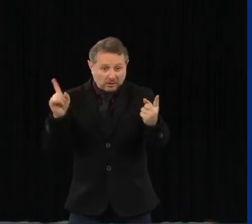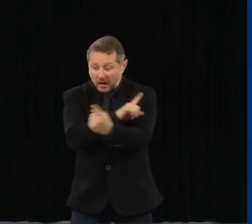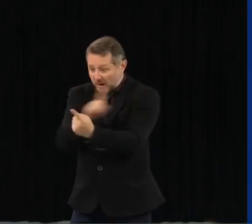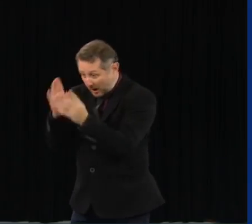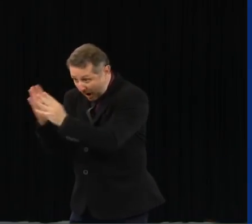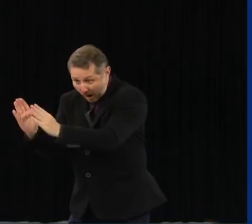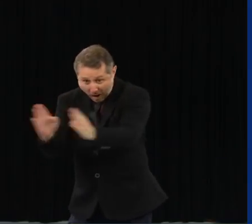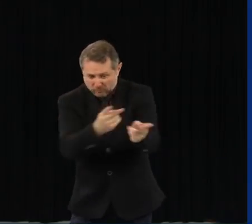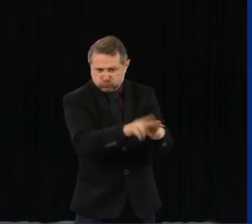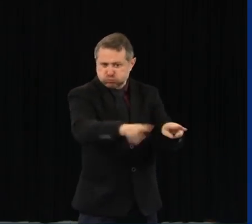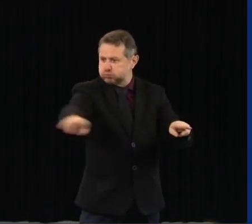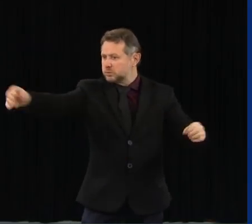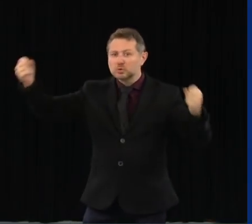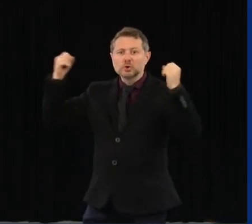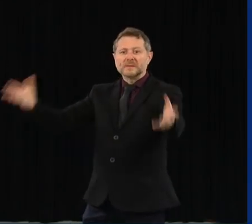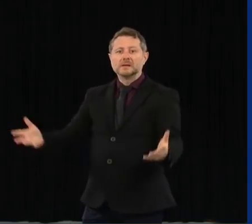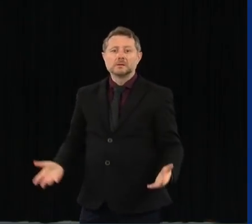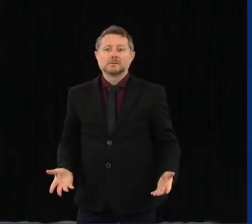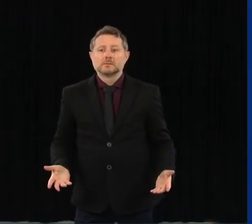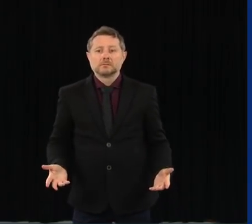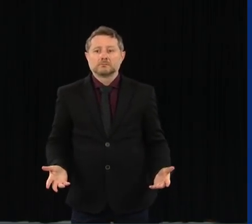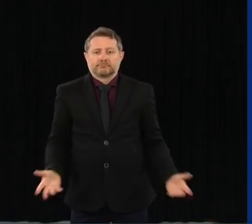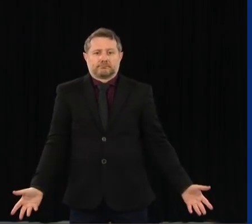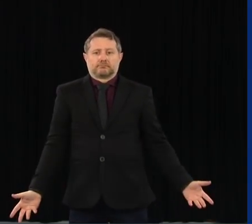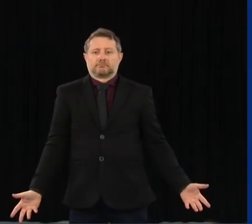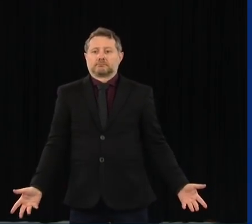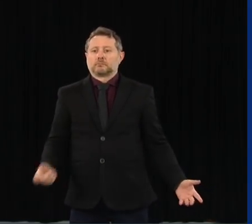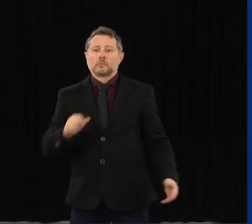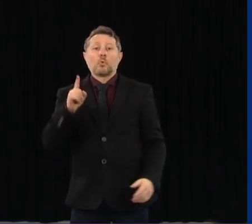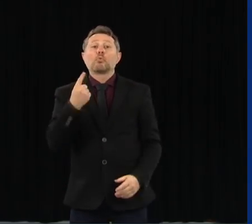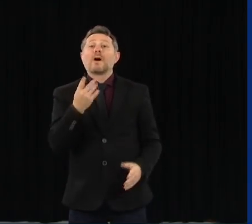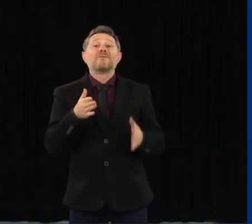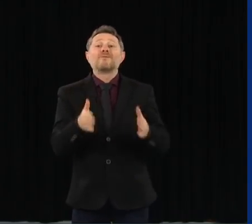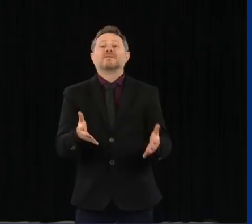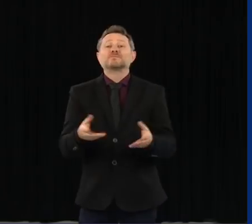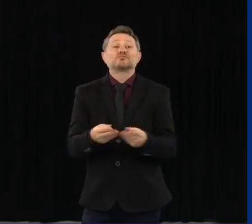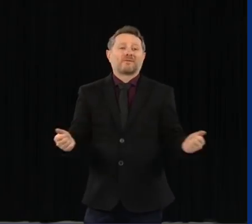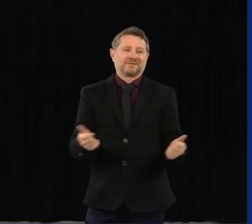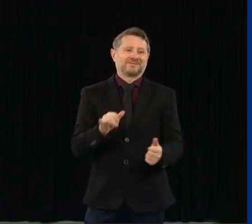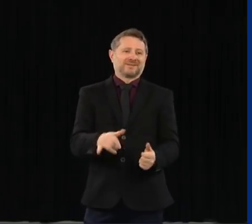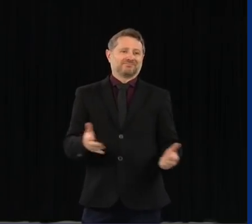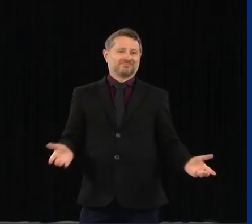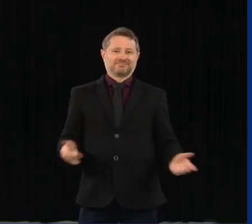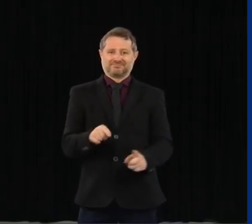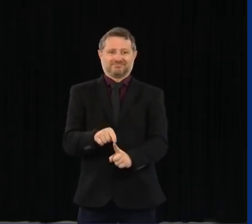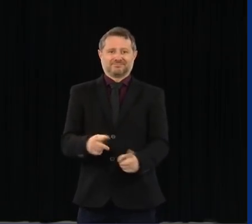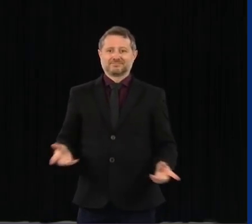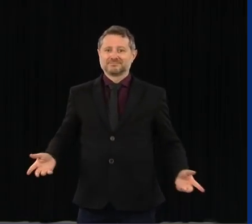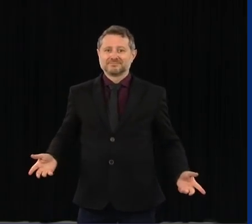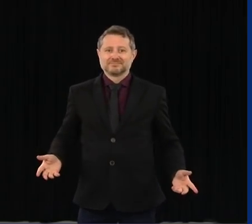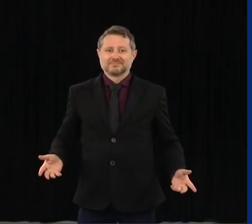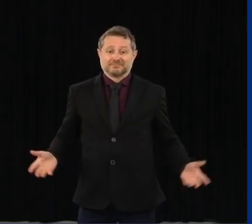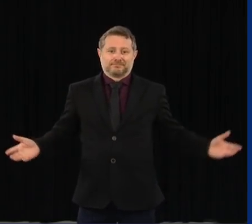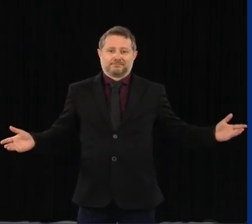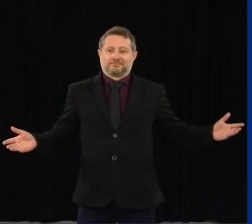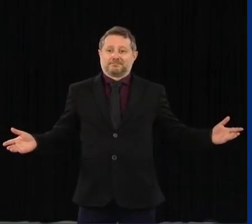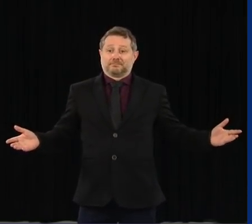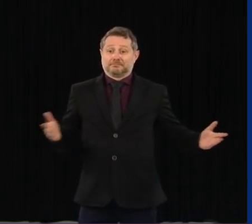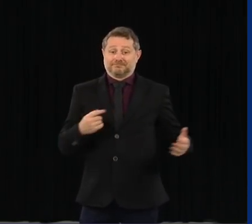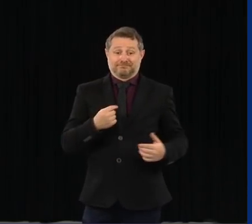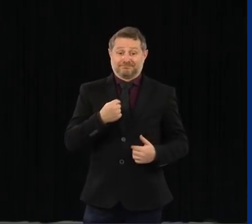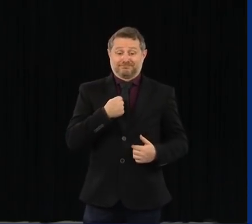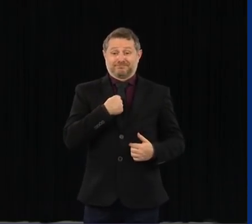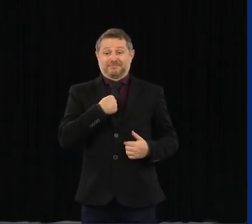happen. And I think this is the only way to avoid it. And look, I believe the